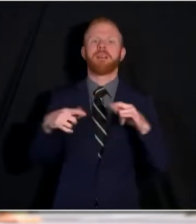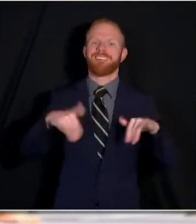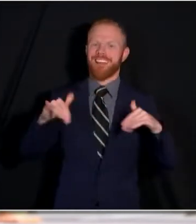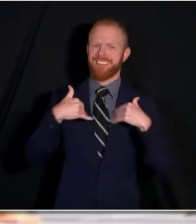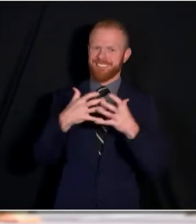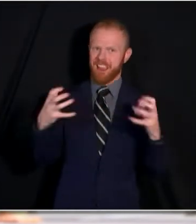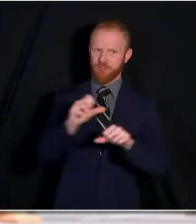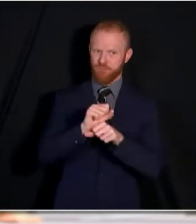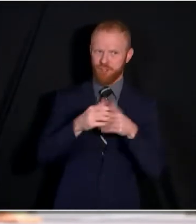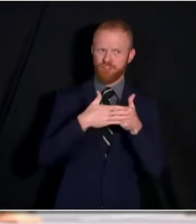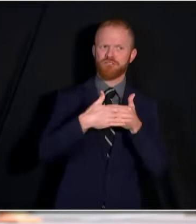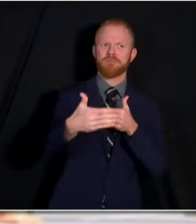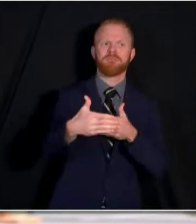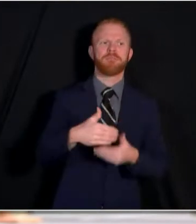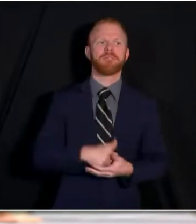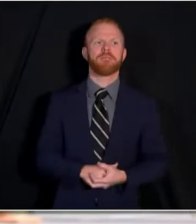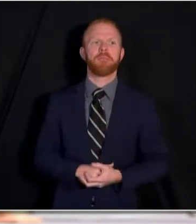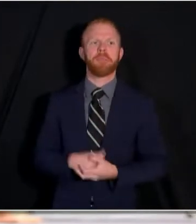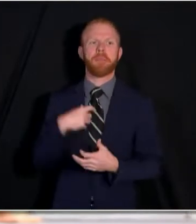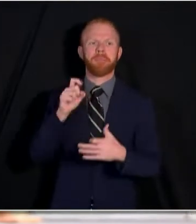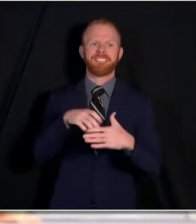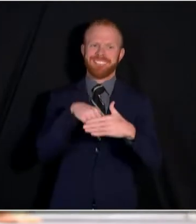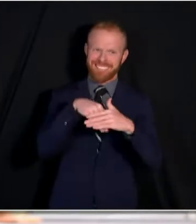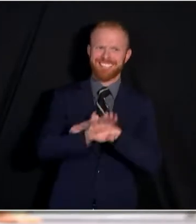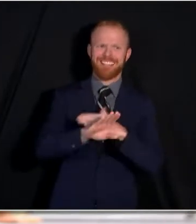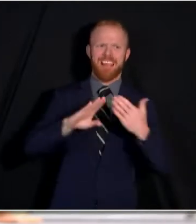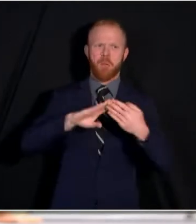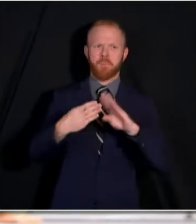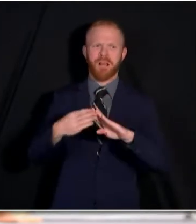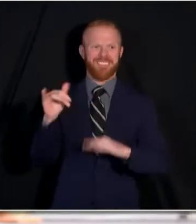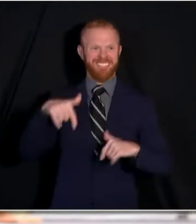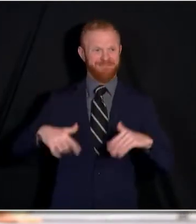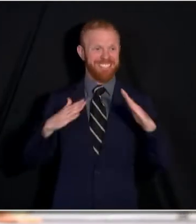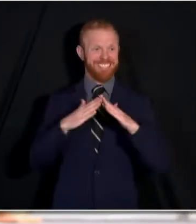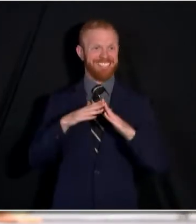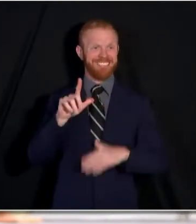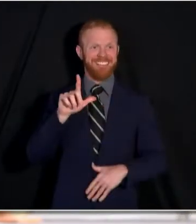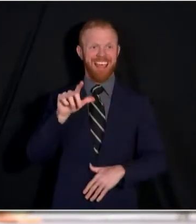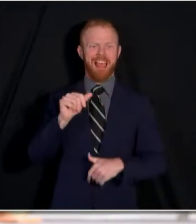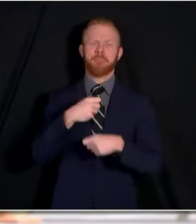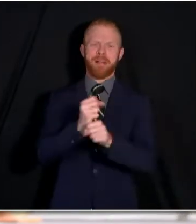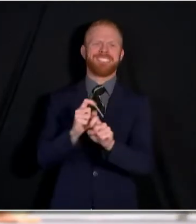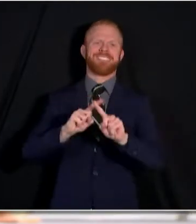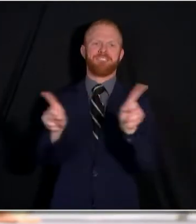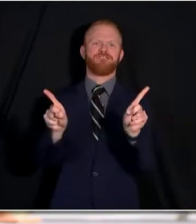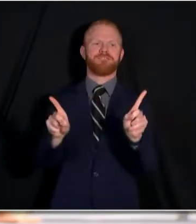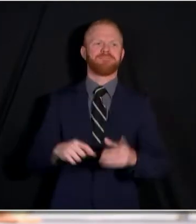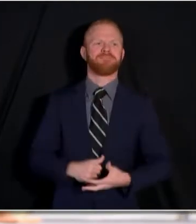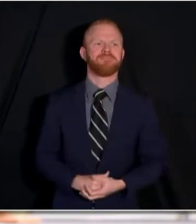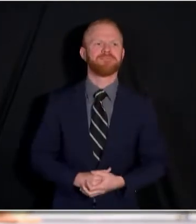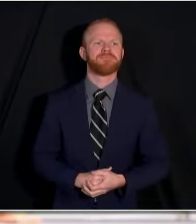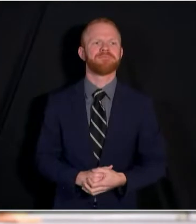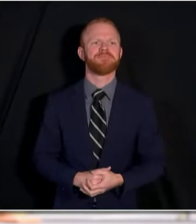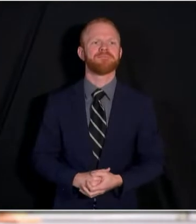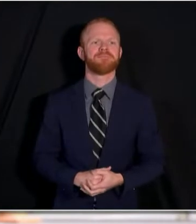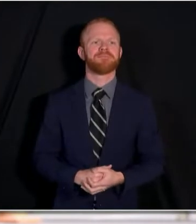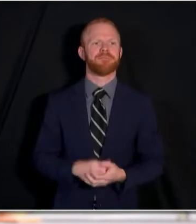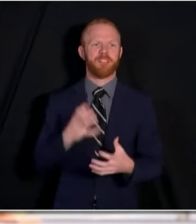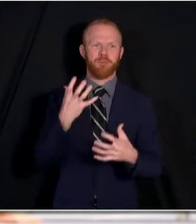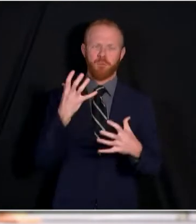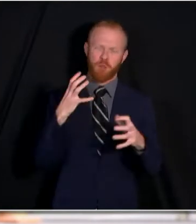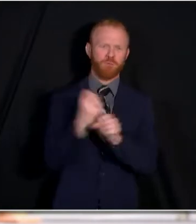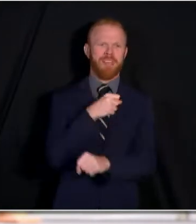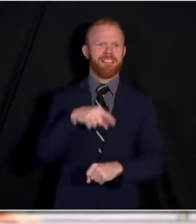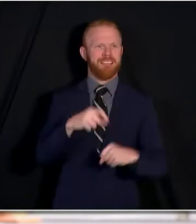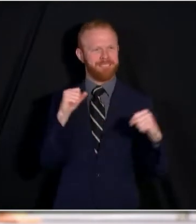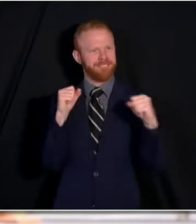into those communities like the city of LA has said, and we're gonna make a difference. We're gonna win this fight. But